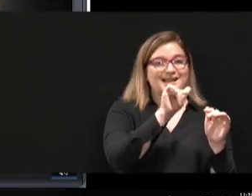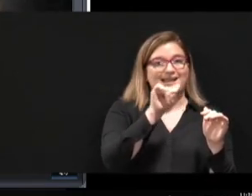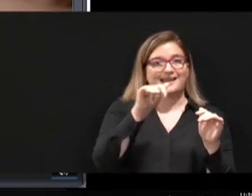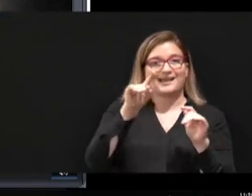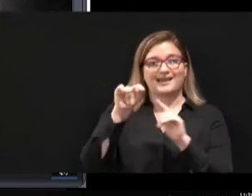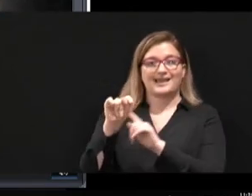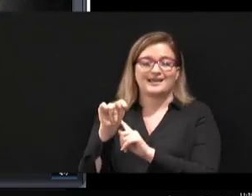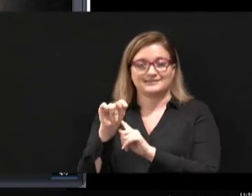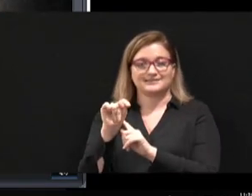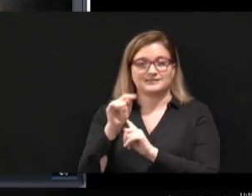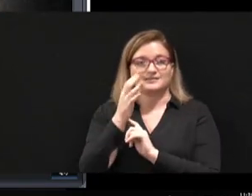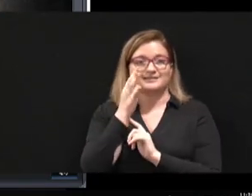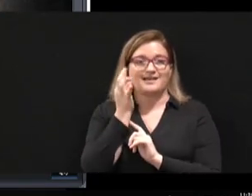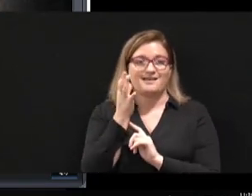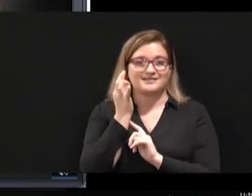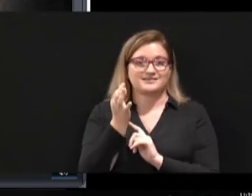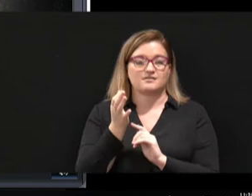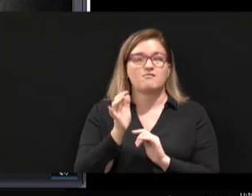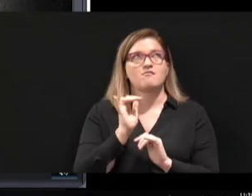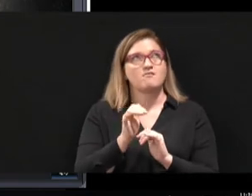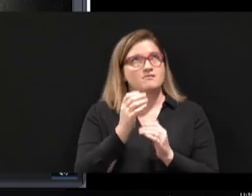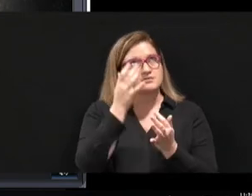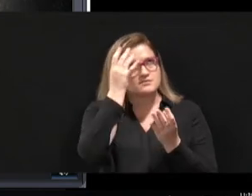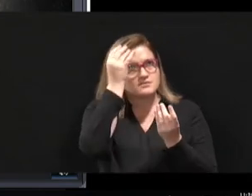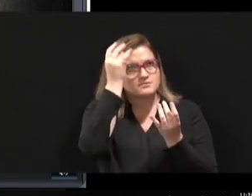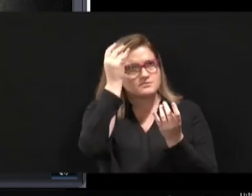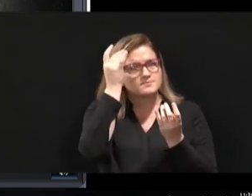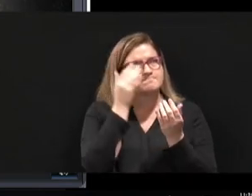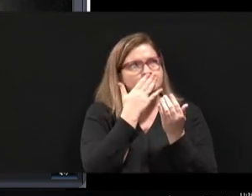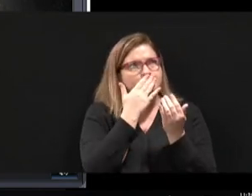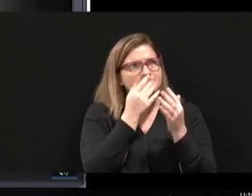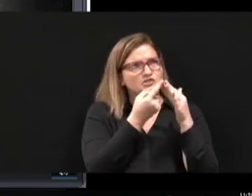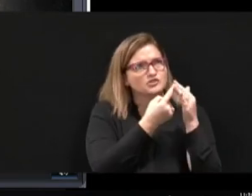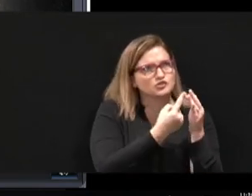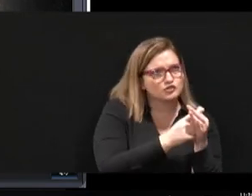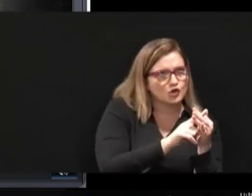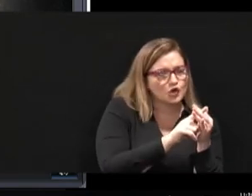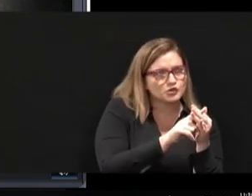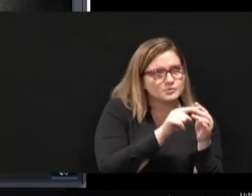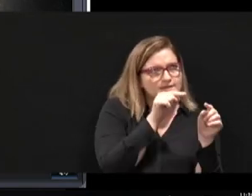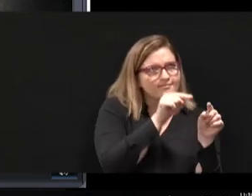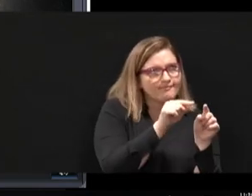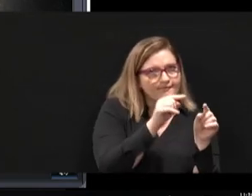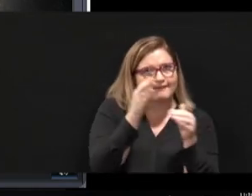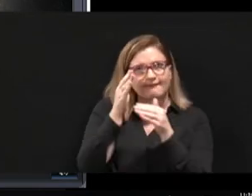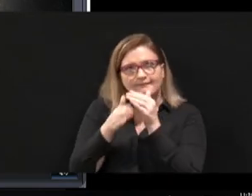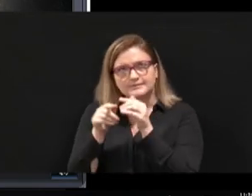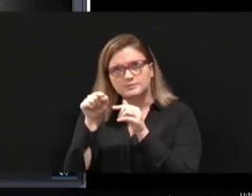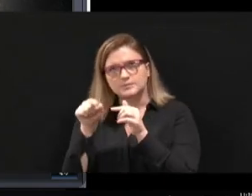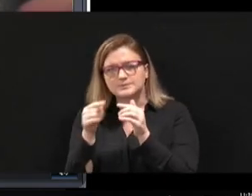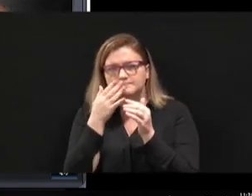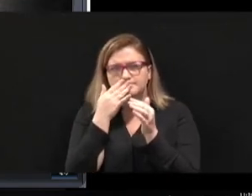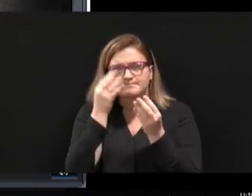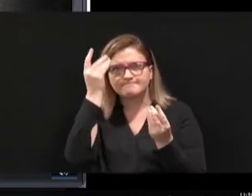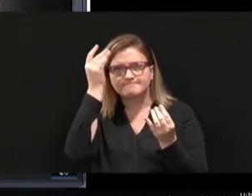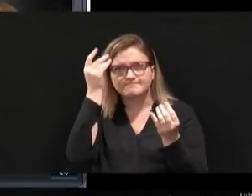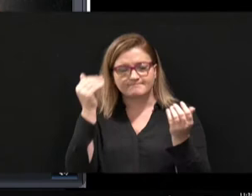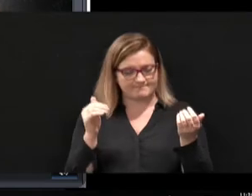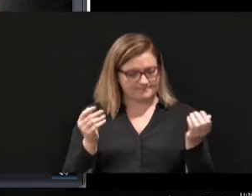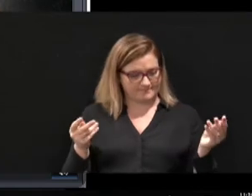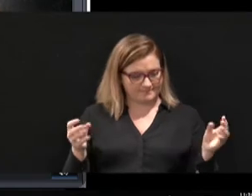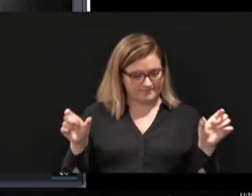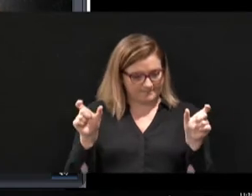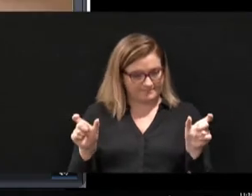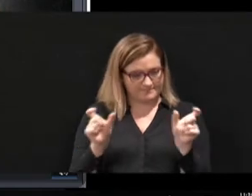have to kind of think through, okay, it starts with this, but it rhymes with this, and they have to put it together in their heads. If